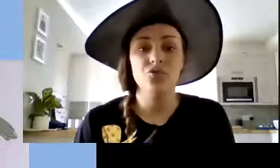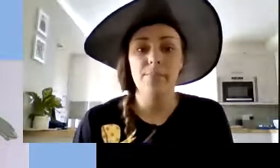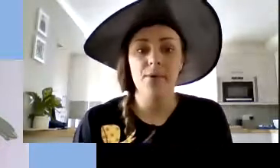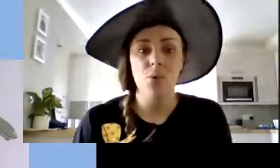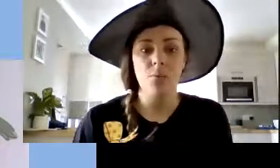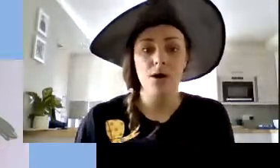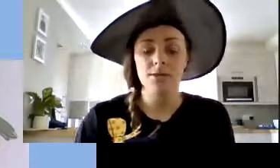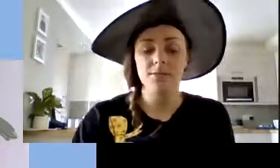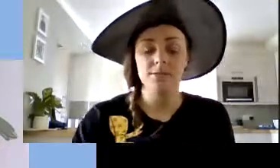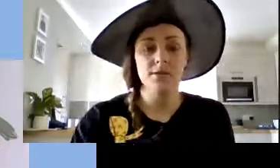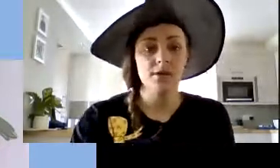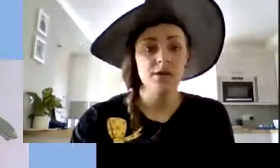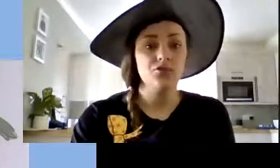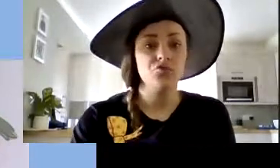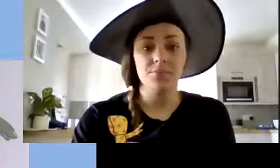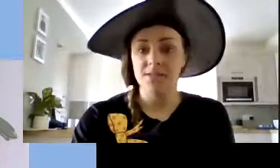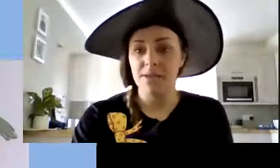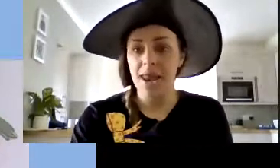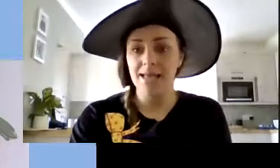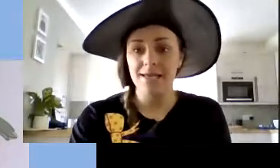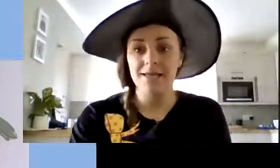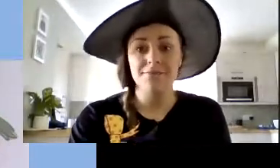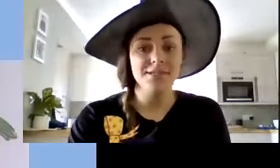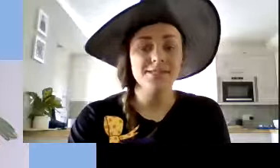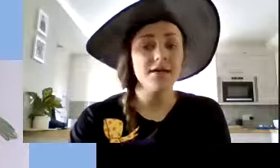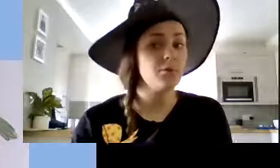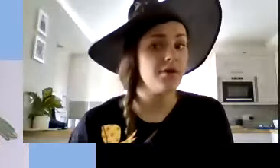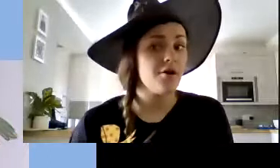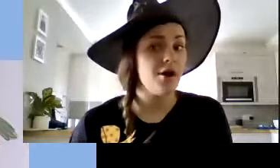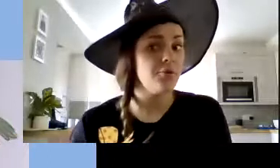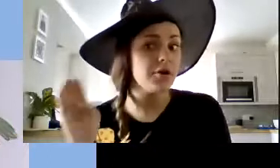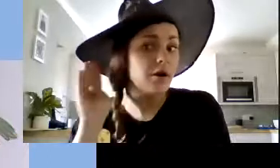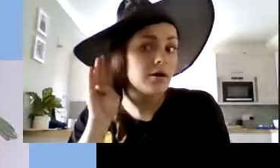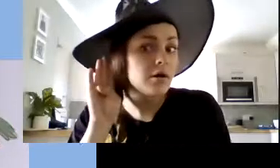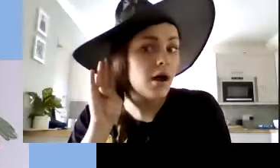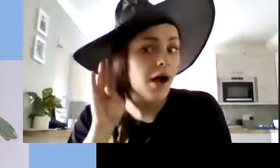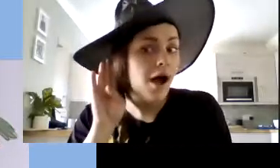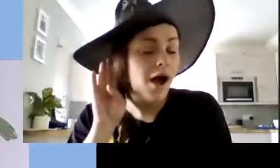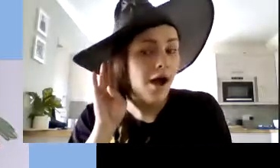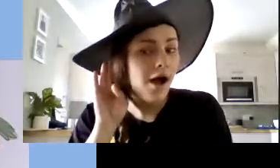With a dripping wet wand, he dropped it politely, then said with a croak,